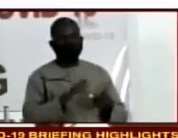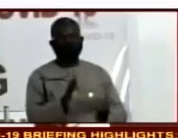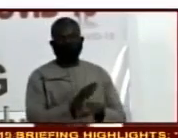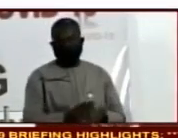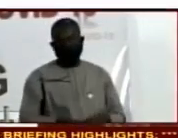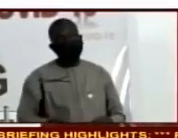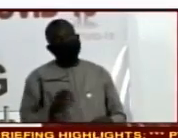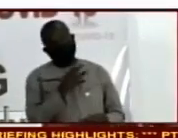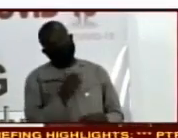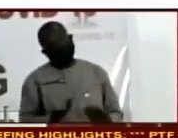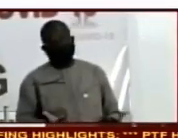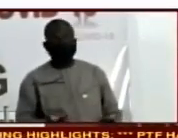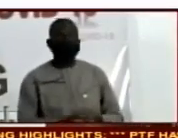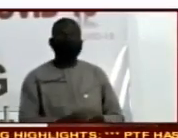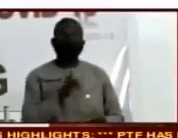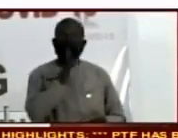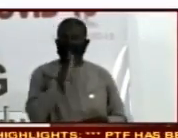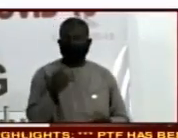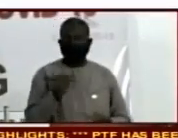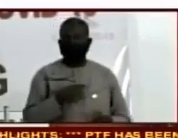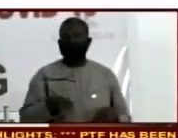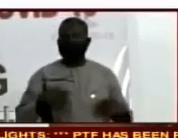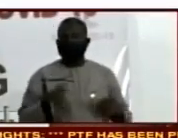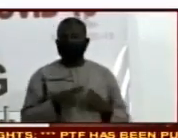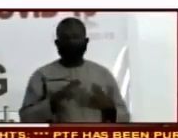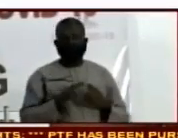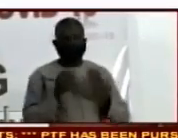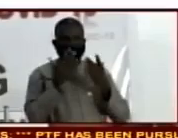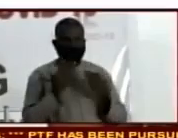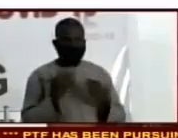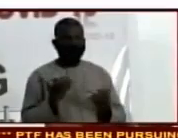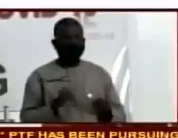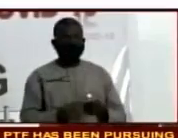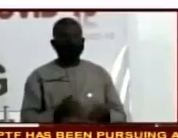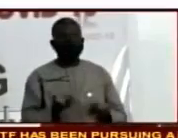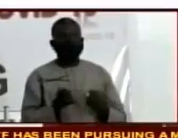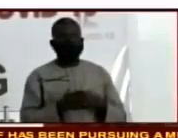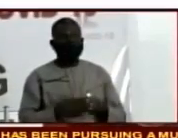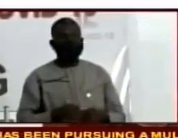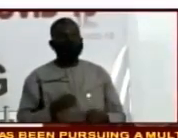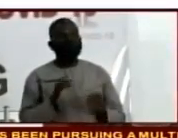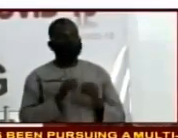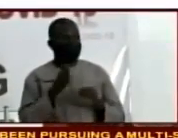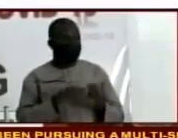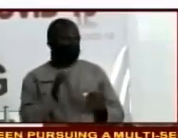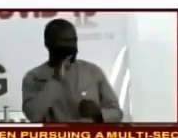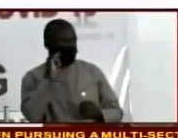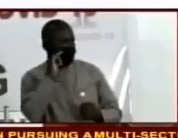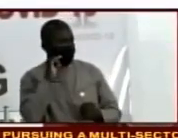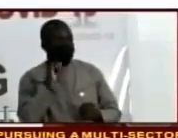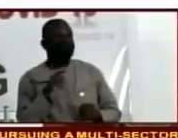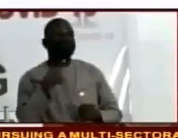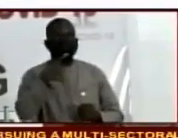Certainly, we feel very sad. We want to come back more than yesterday because